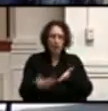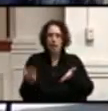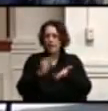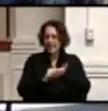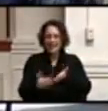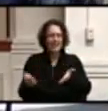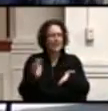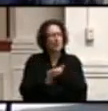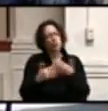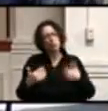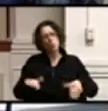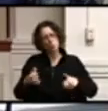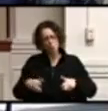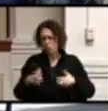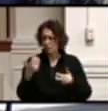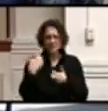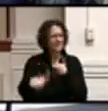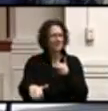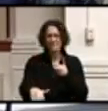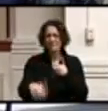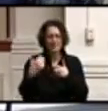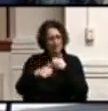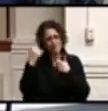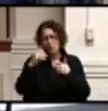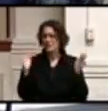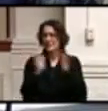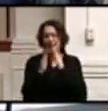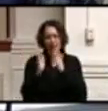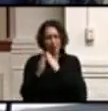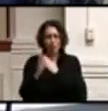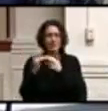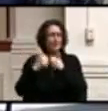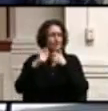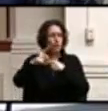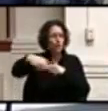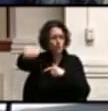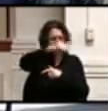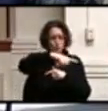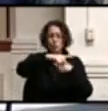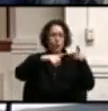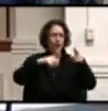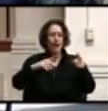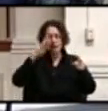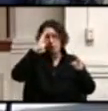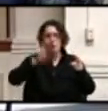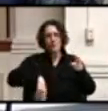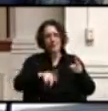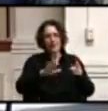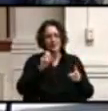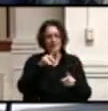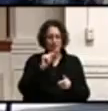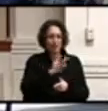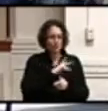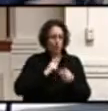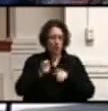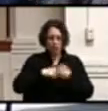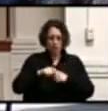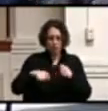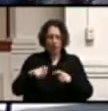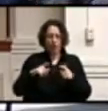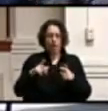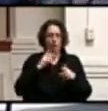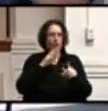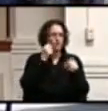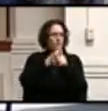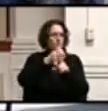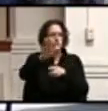different configurations of select boards make all kinds of proposals. But I welcome that feedback. I think we all do. I